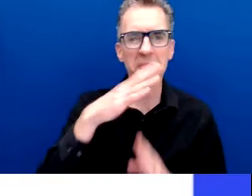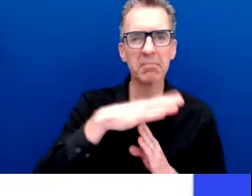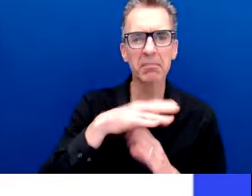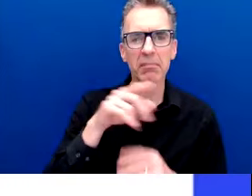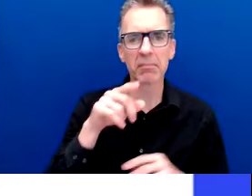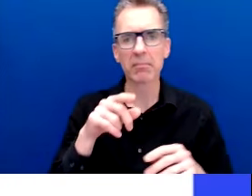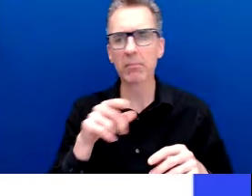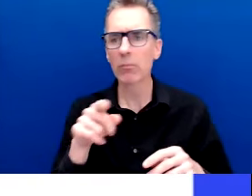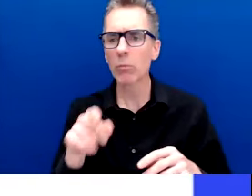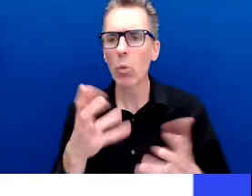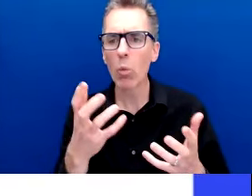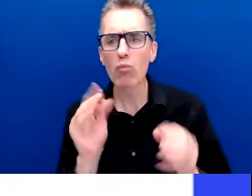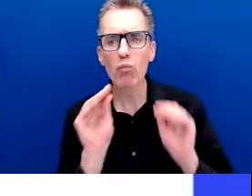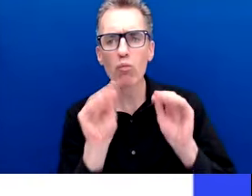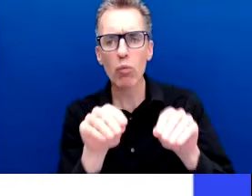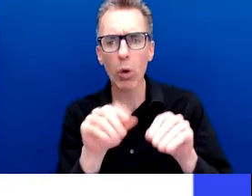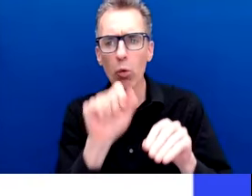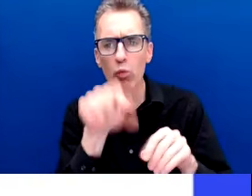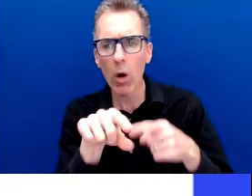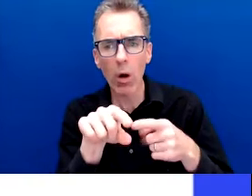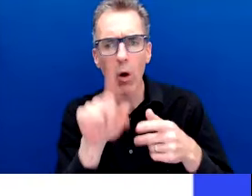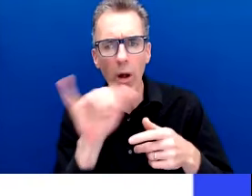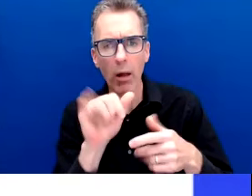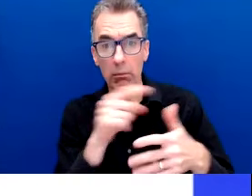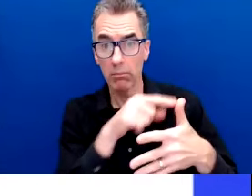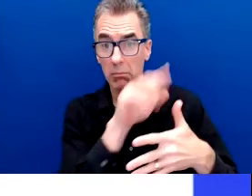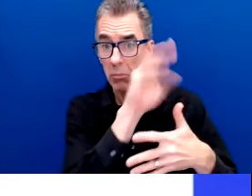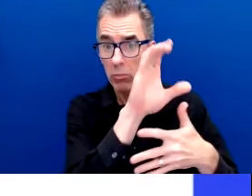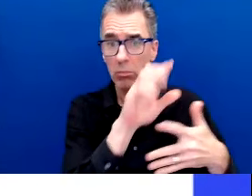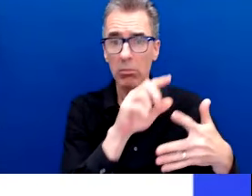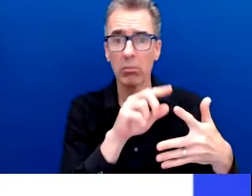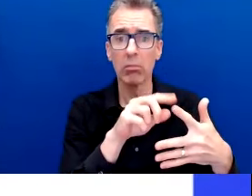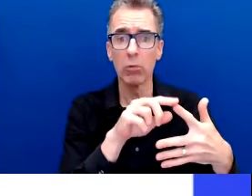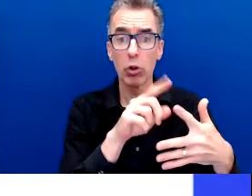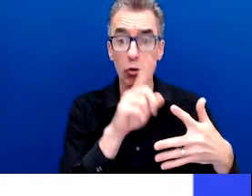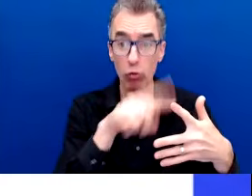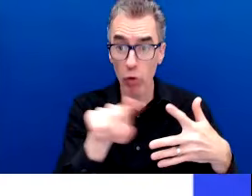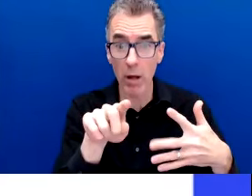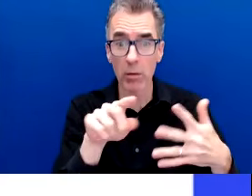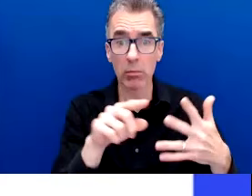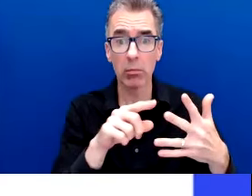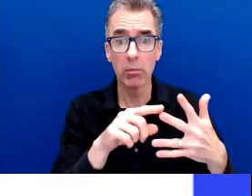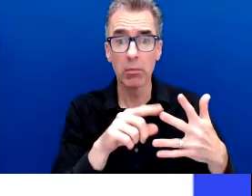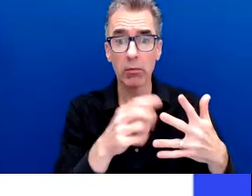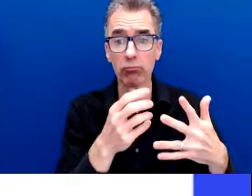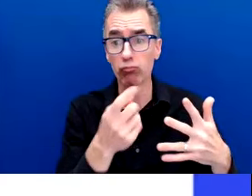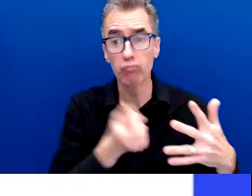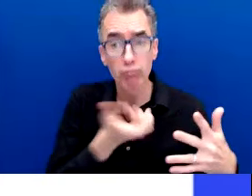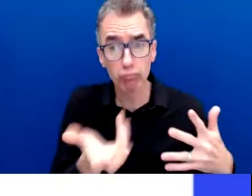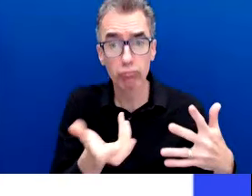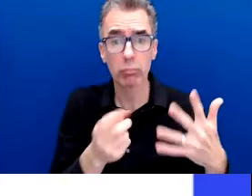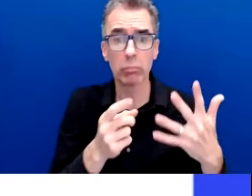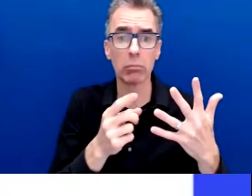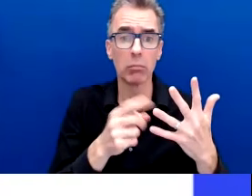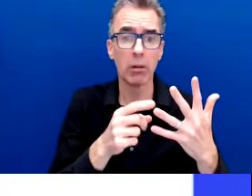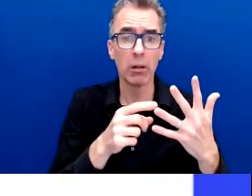ask? A multiple choice, a check all, a free response, fill in the blank, a poll or a discussion.